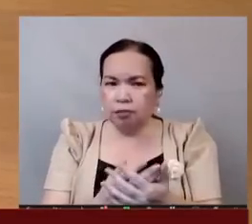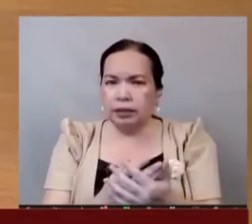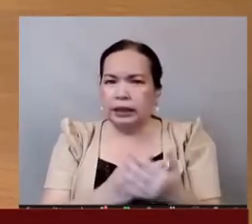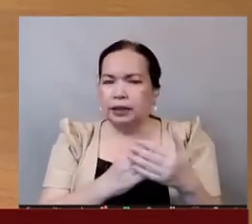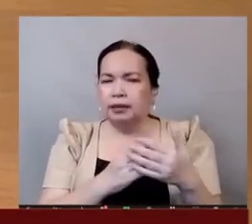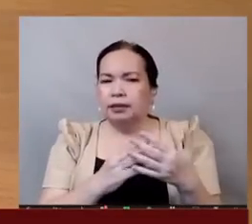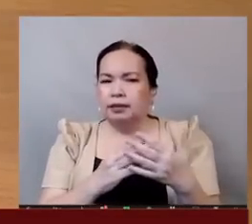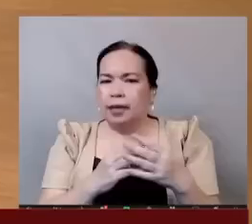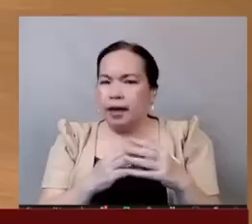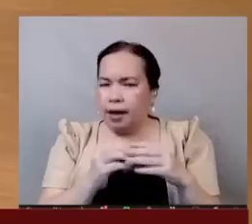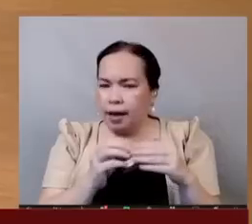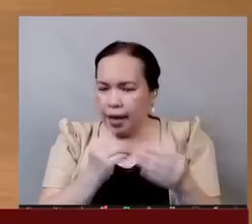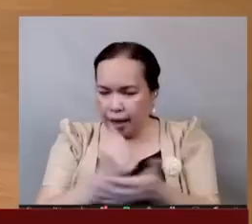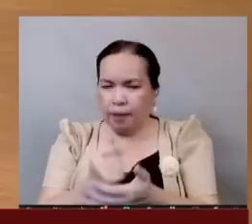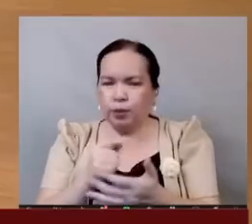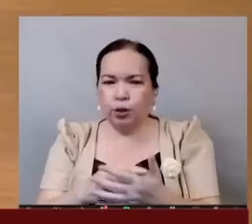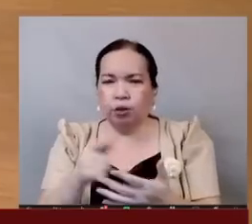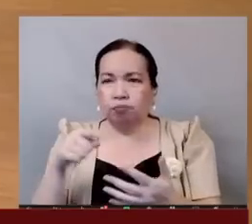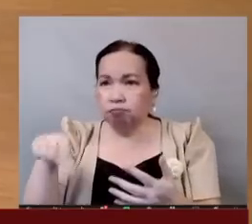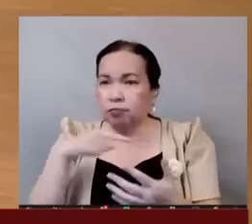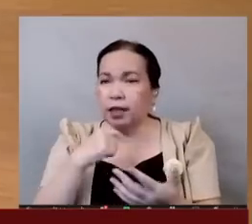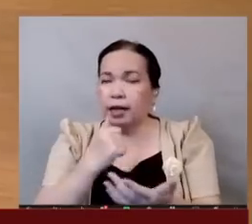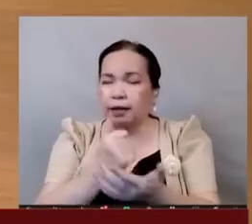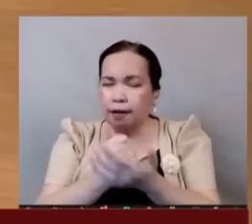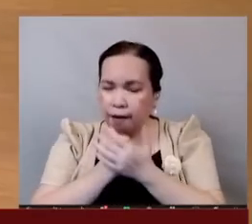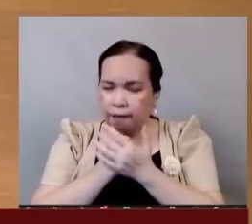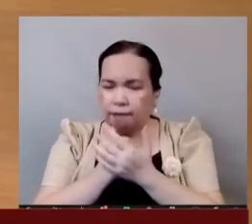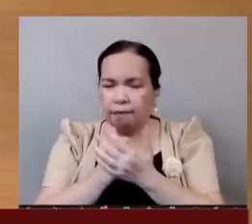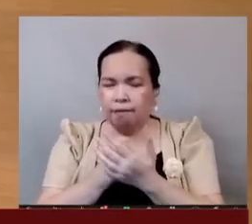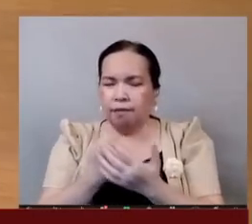the Philippines and have responded to our call.